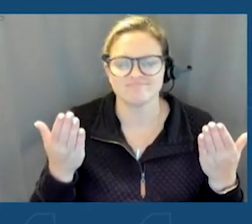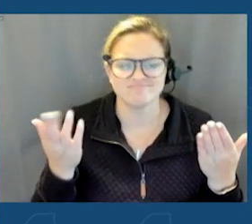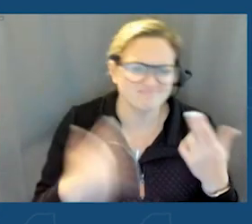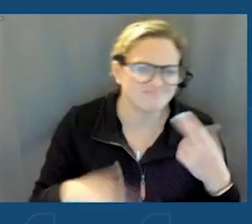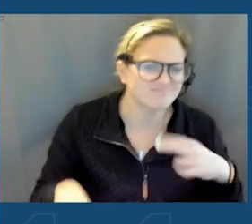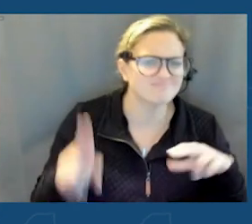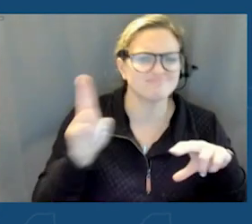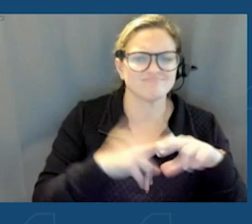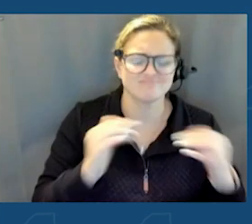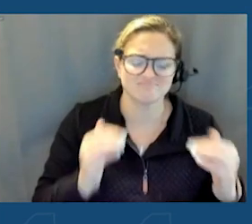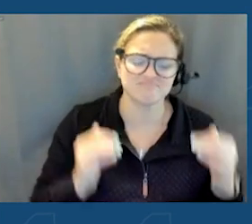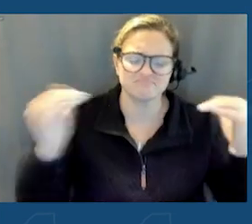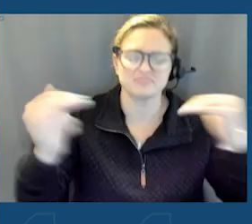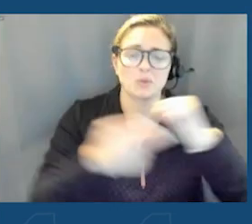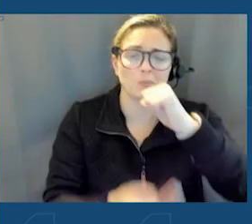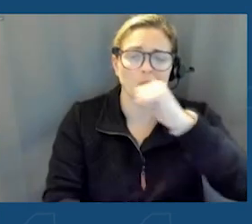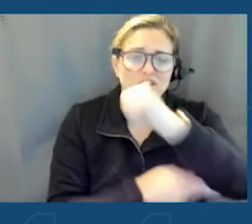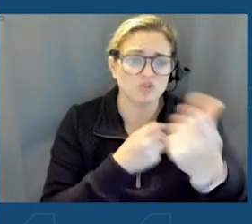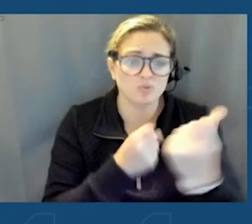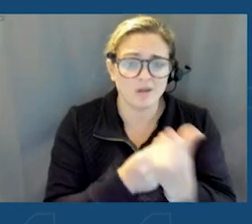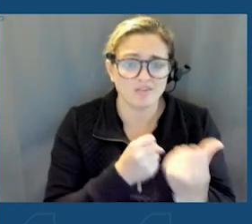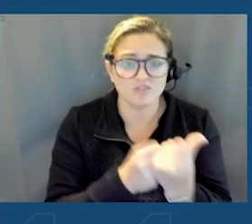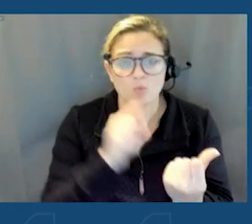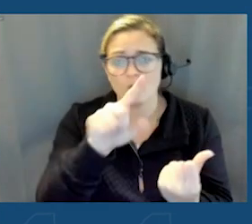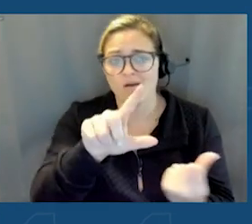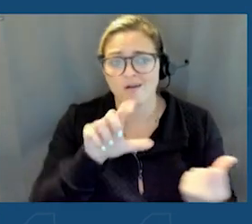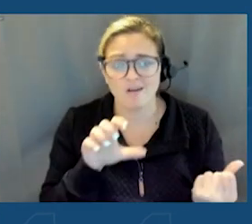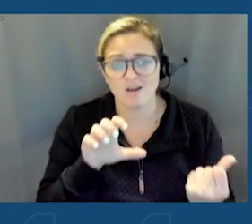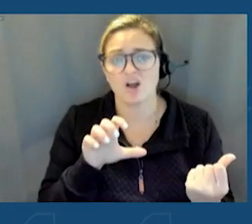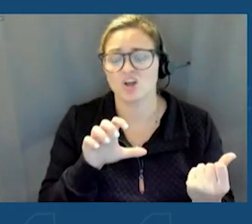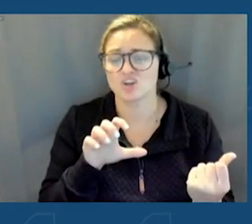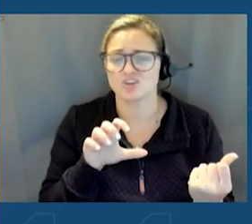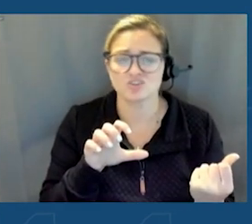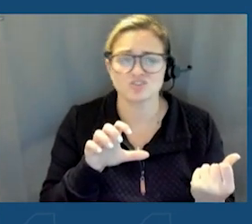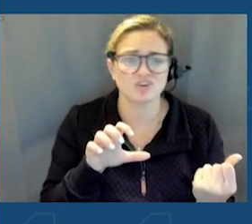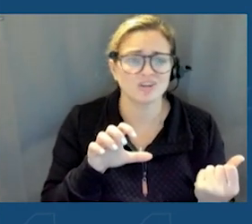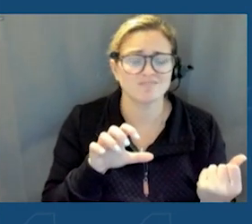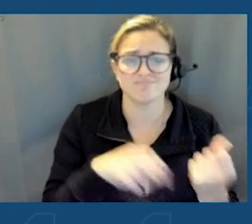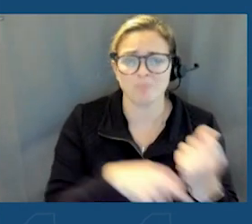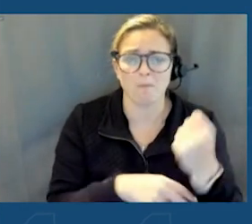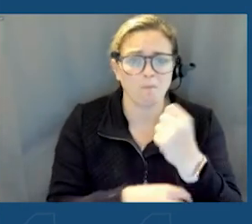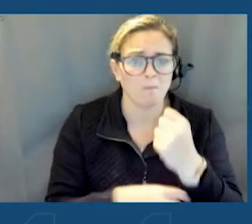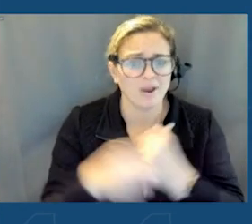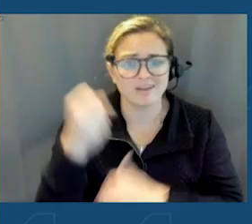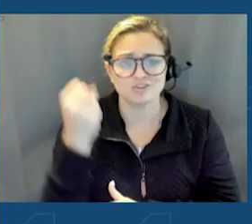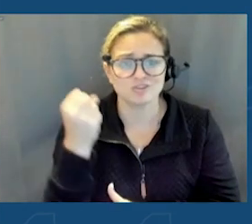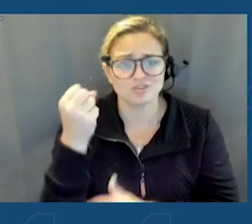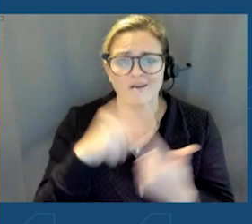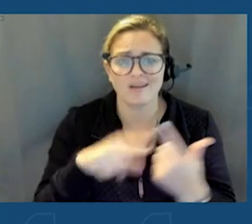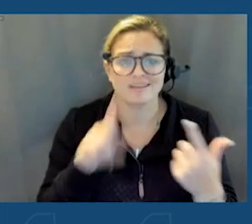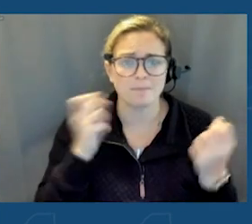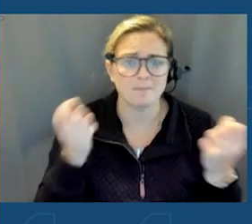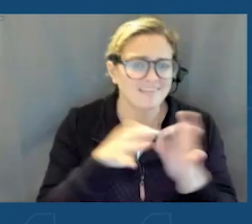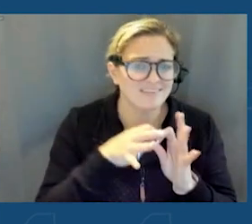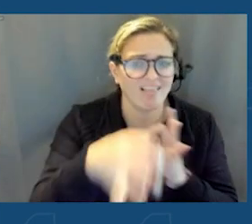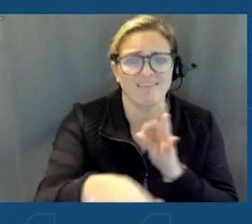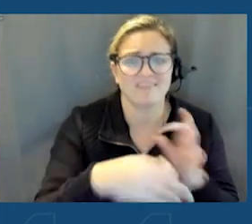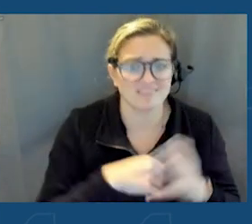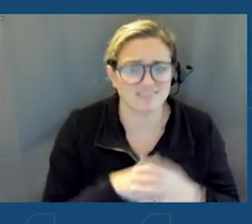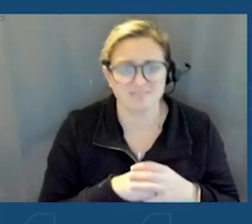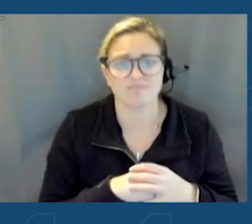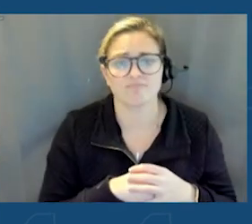7 bridges that were responsible for hundreds of bridge strikes and literally thousands of train delays. Here we are,